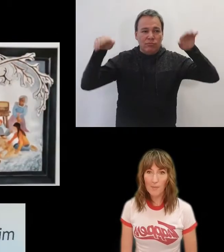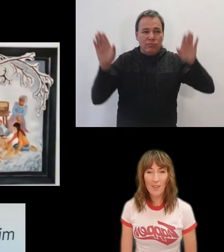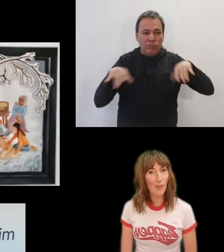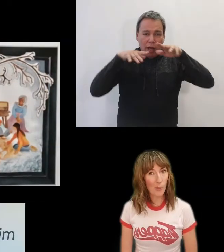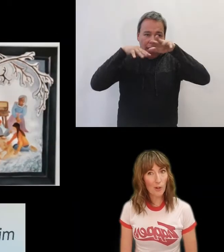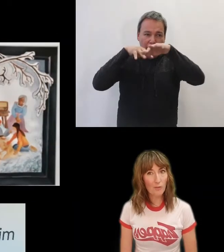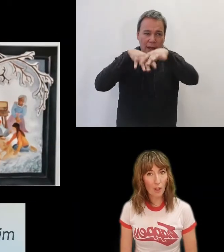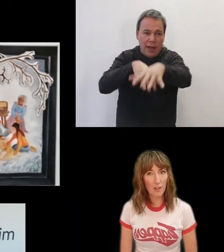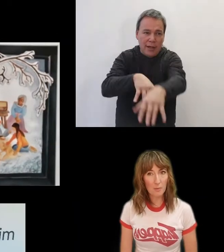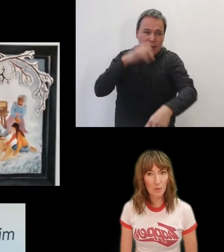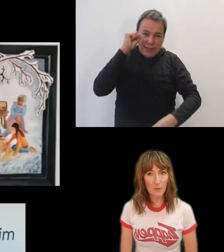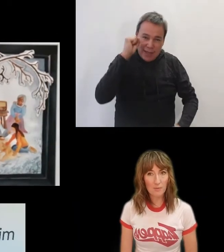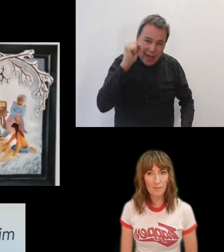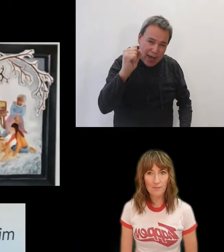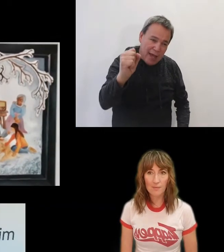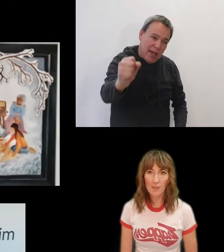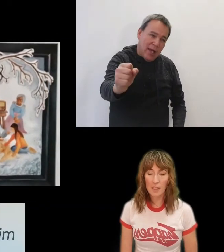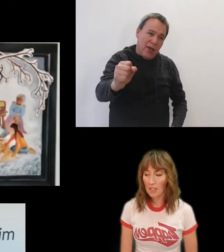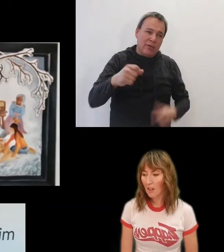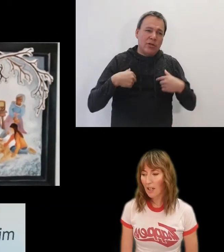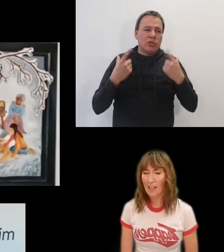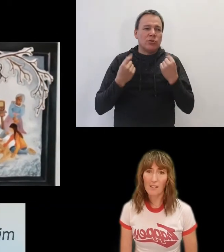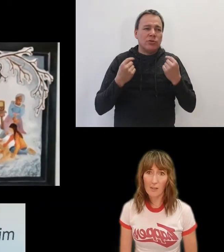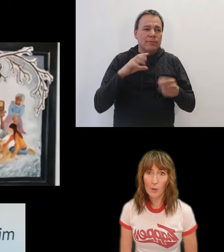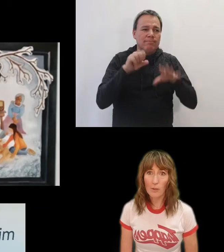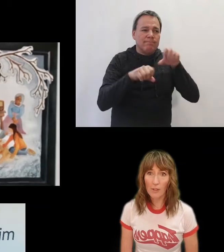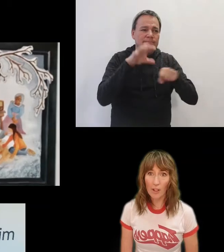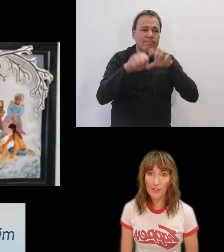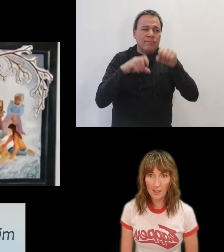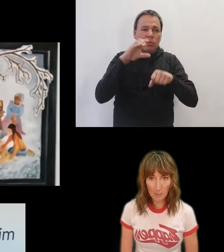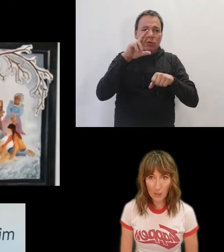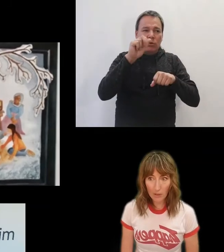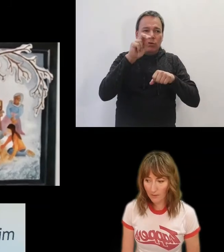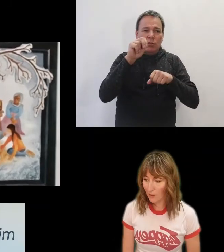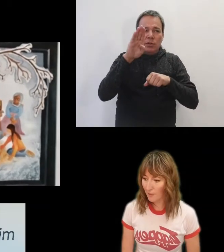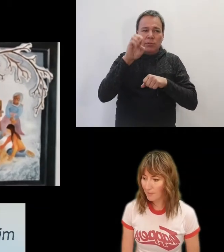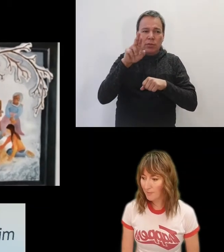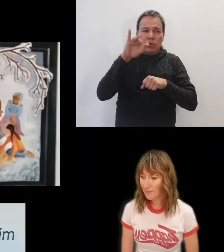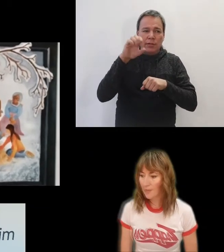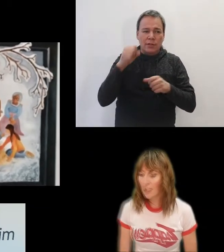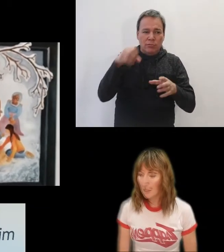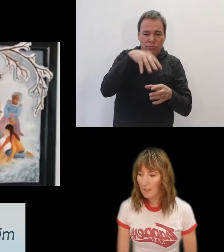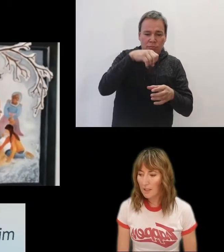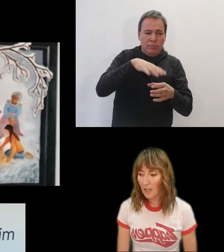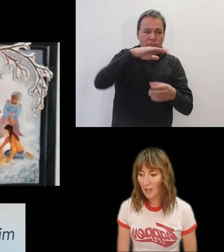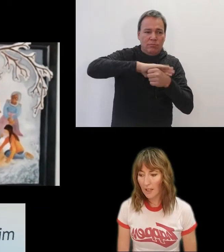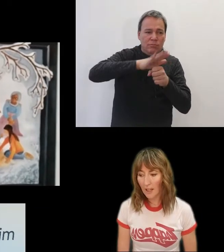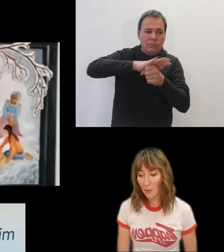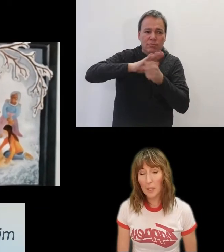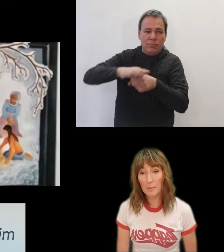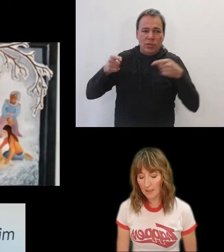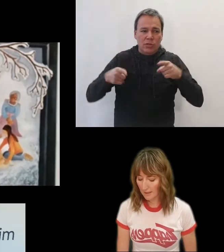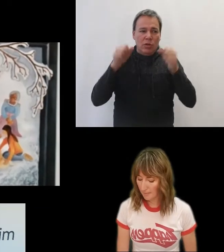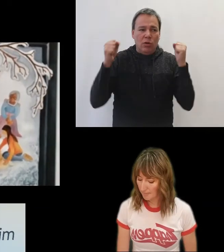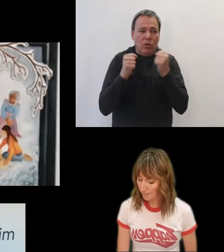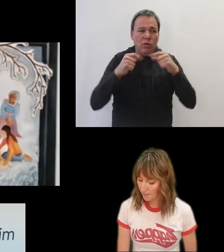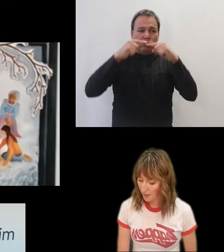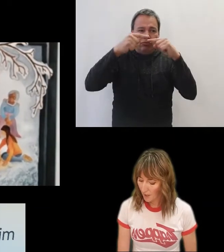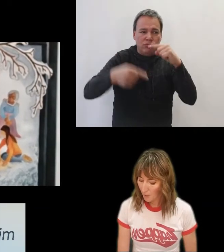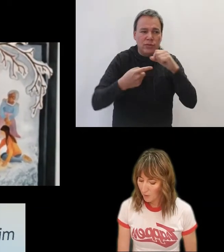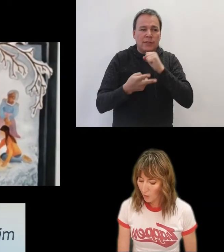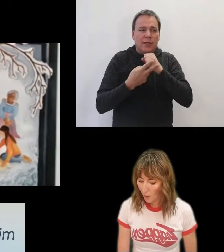November, the hoarfrost moon. I love hoarfrost. It's beautiful. Ihai kawi